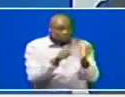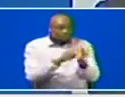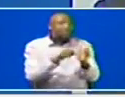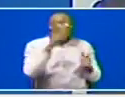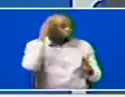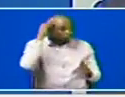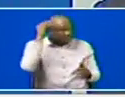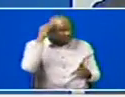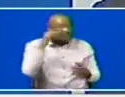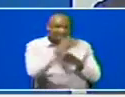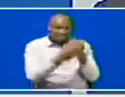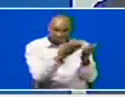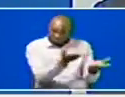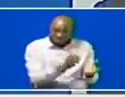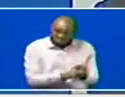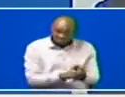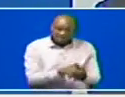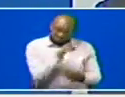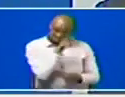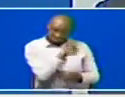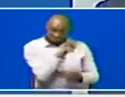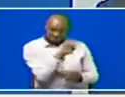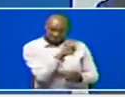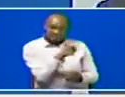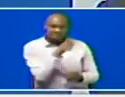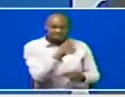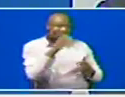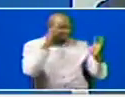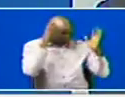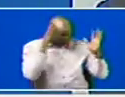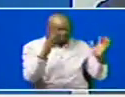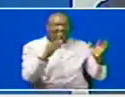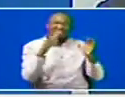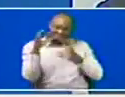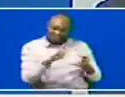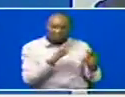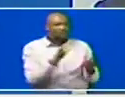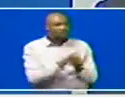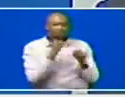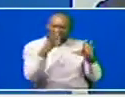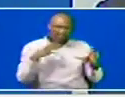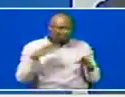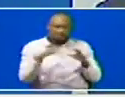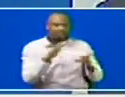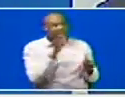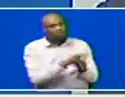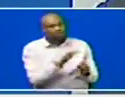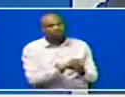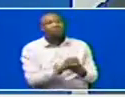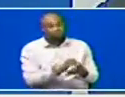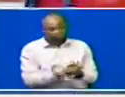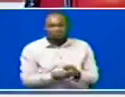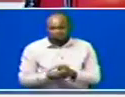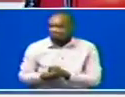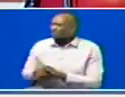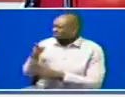Somalia, which of course has been of great cost in human terms to Kenya itself. Right. And